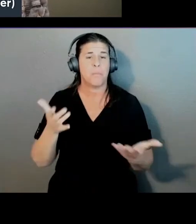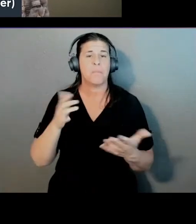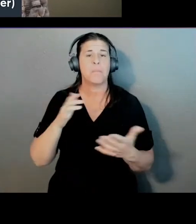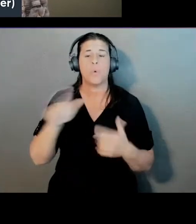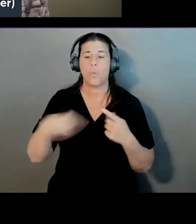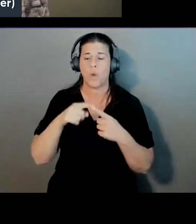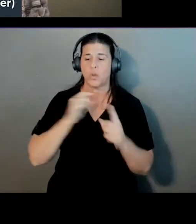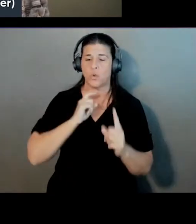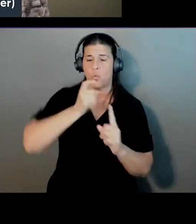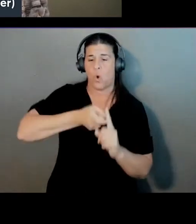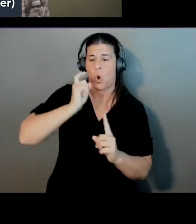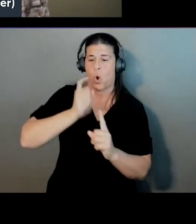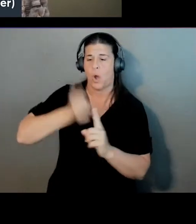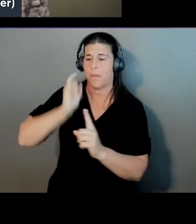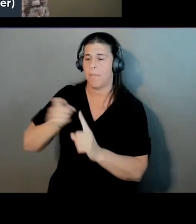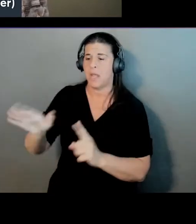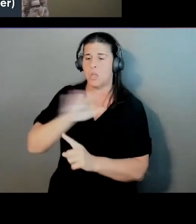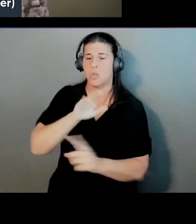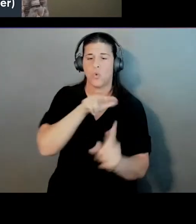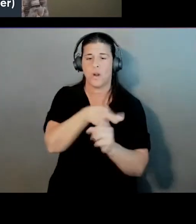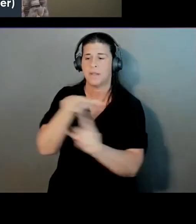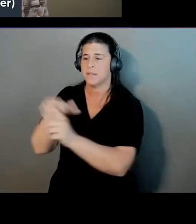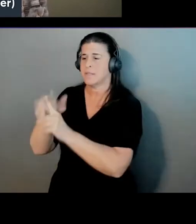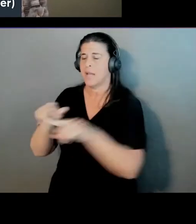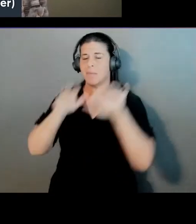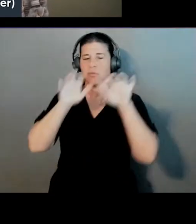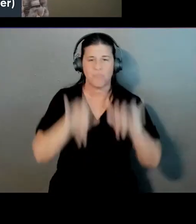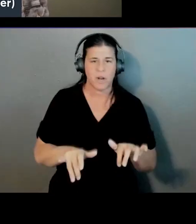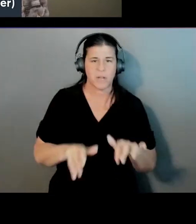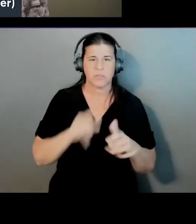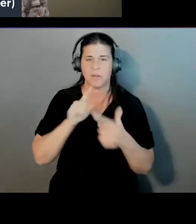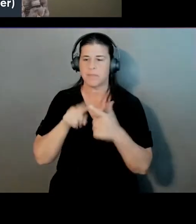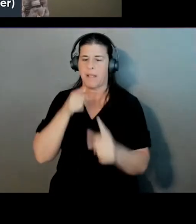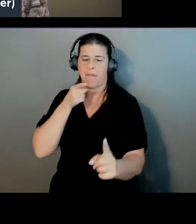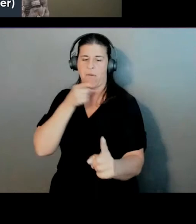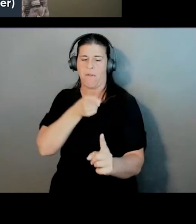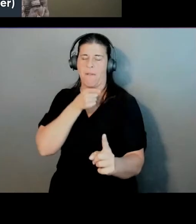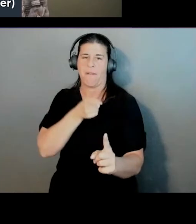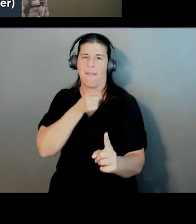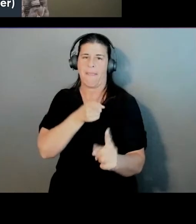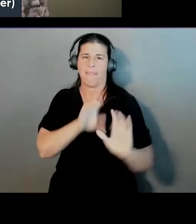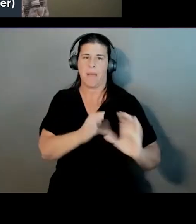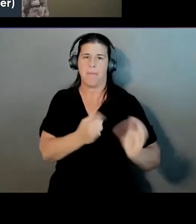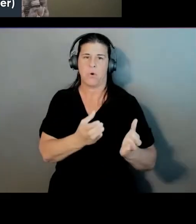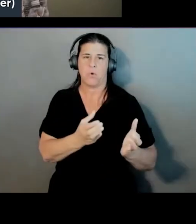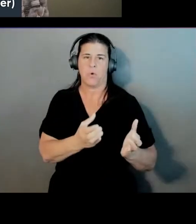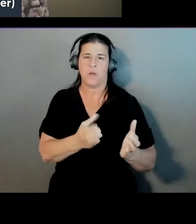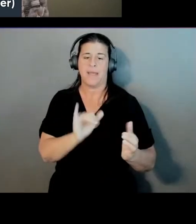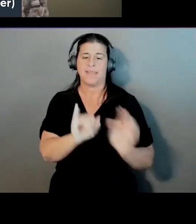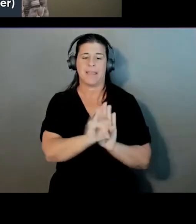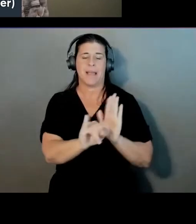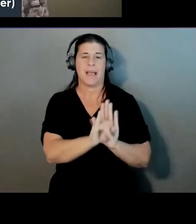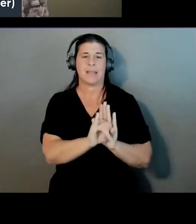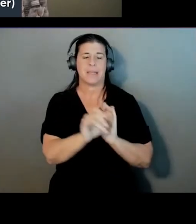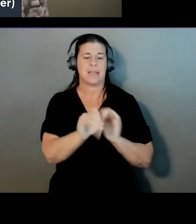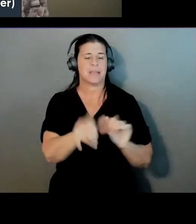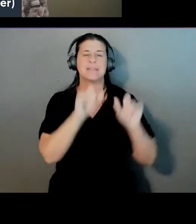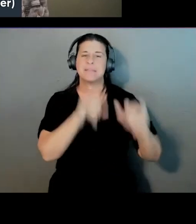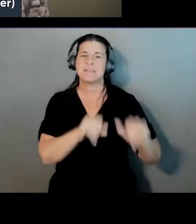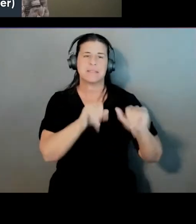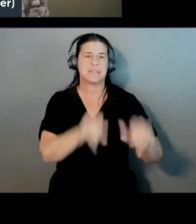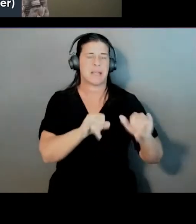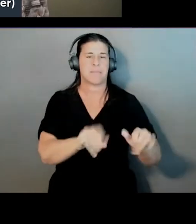your assignment and you're writing scripts and they're pointing to that pool, the ID of that pool never changes. So if you're ever